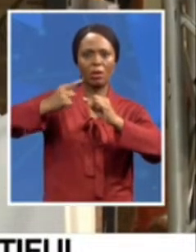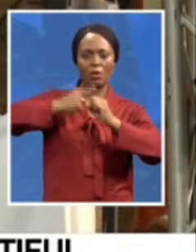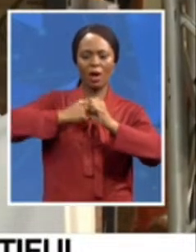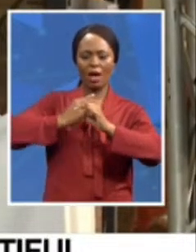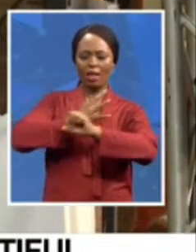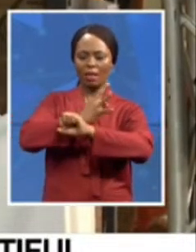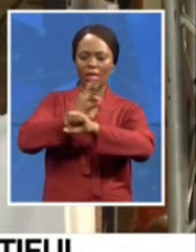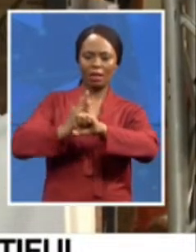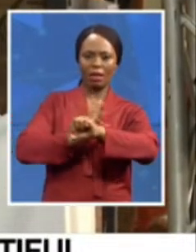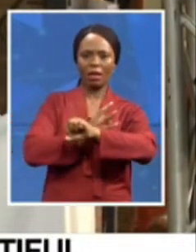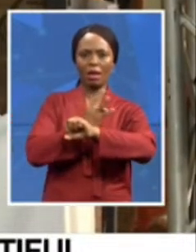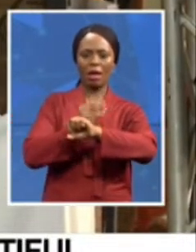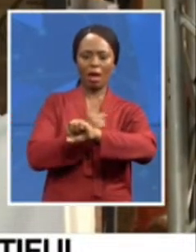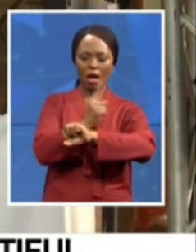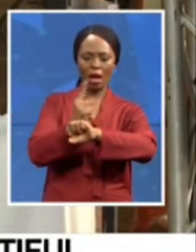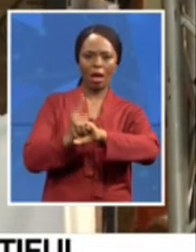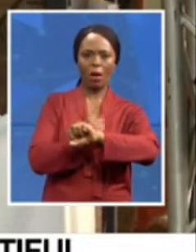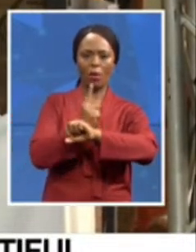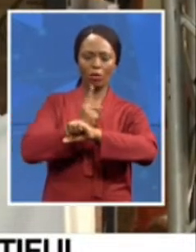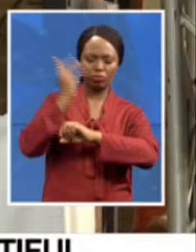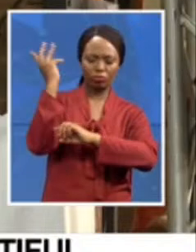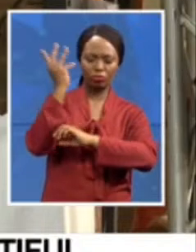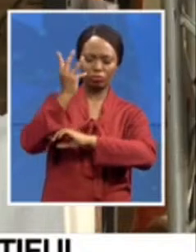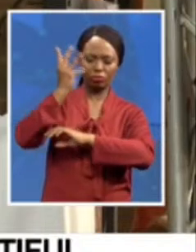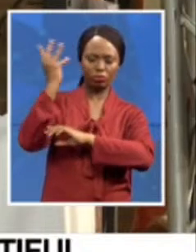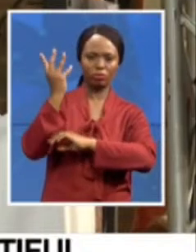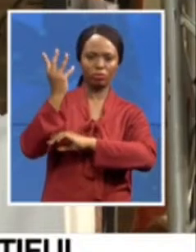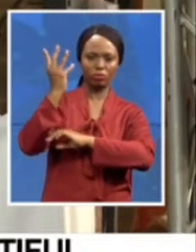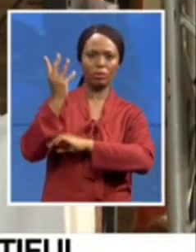the matter. It moves people.